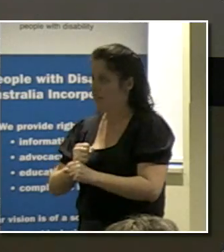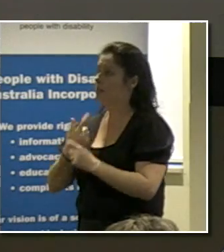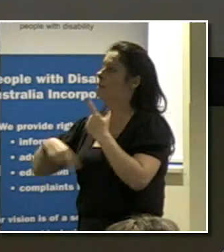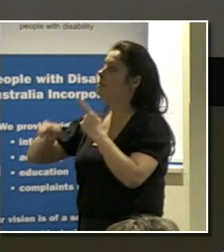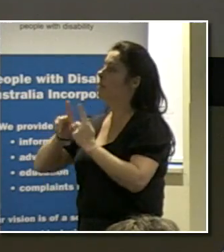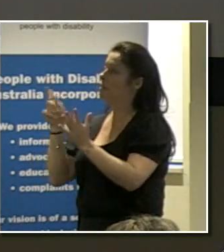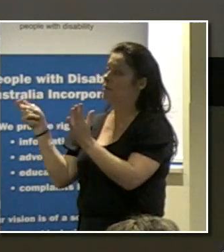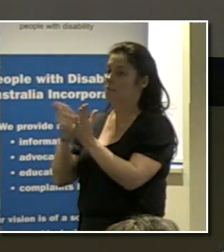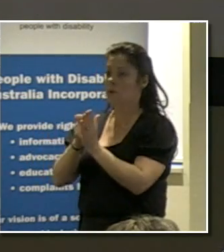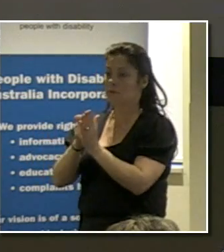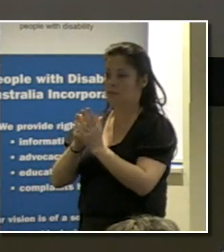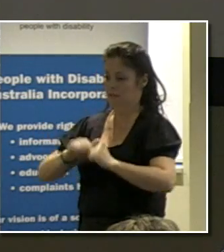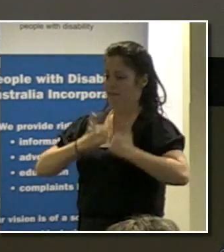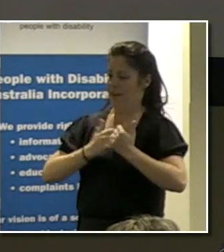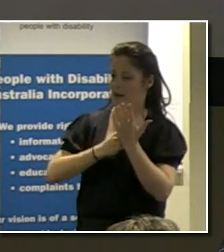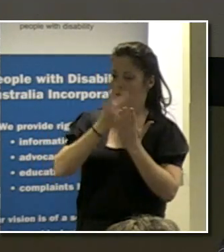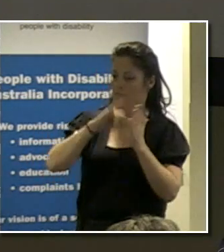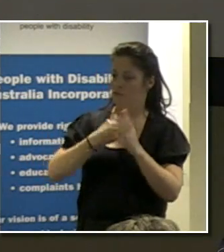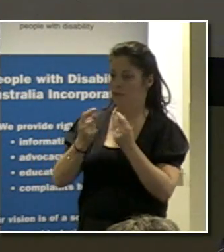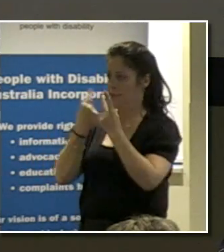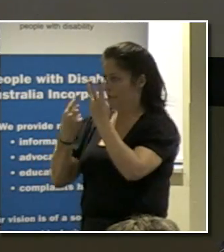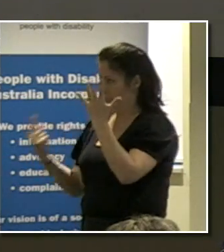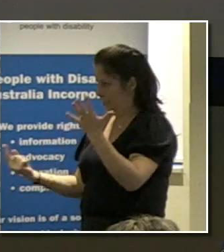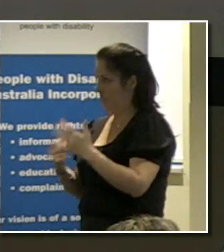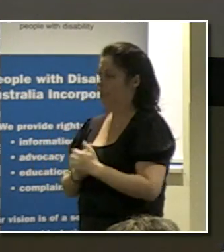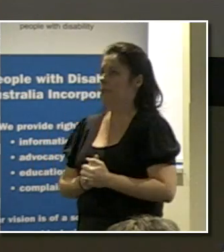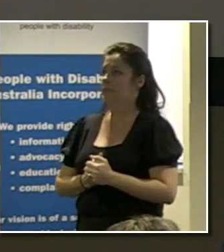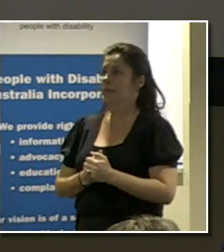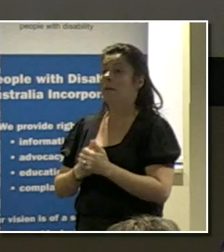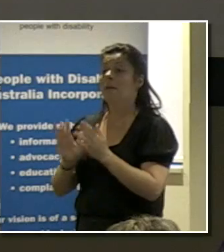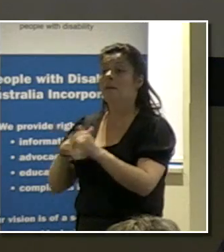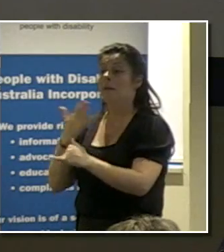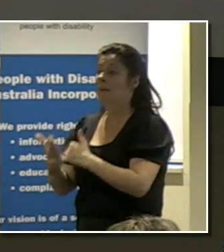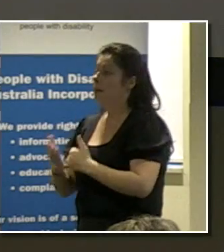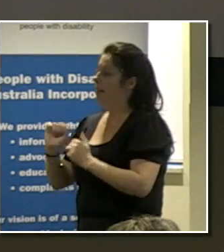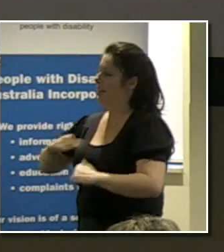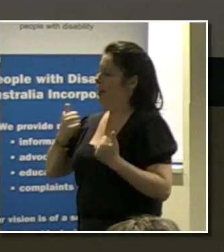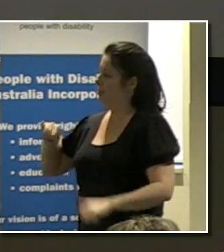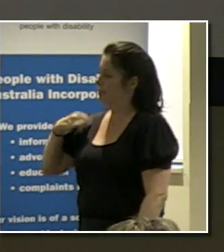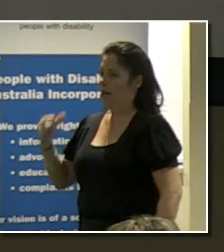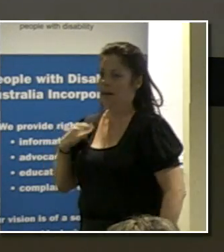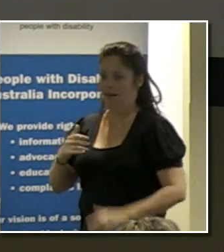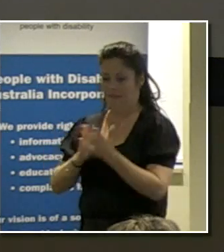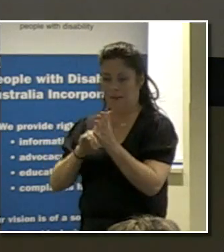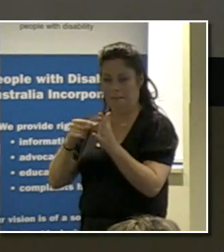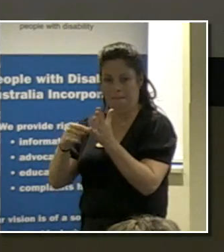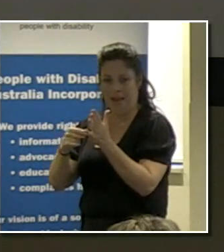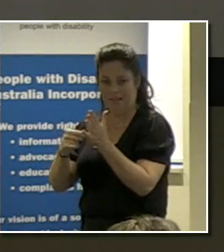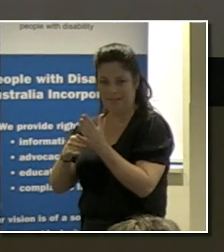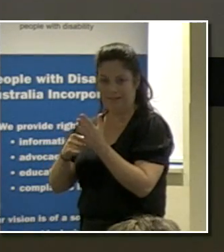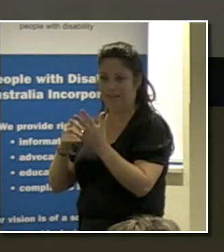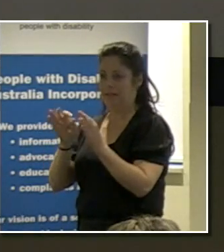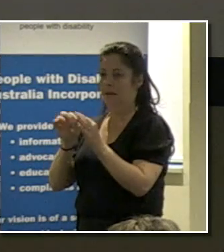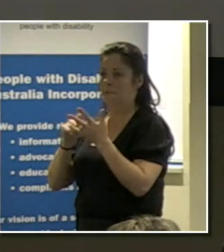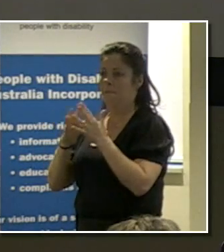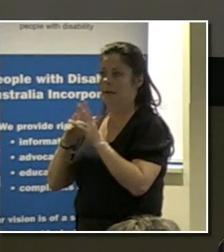sponsor our projects. And finally, I thank our hardworking staff, Matt Bowden and Therese